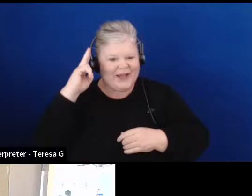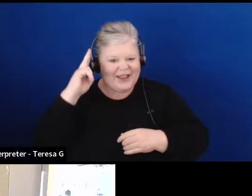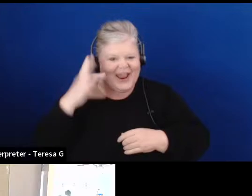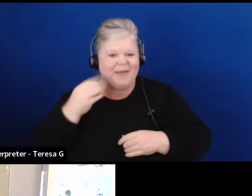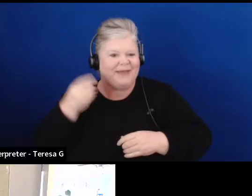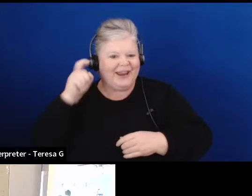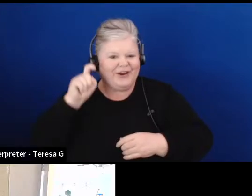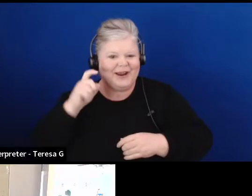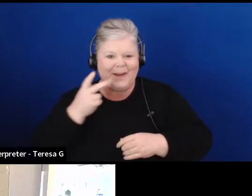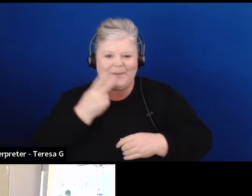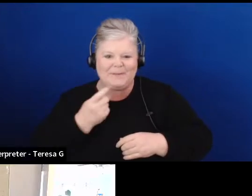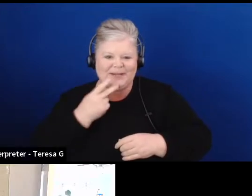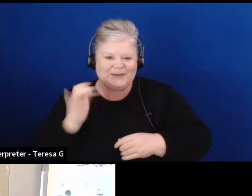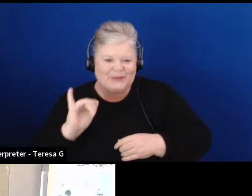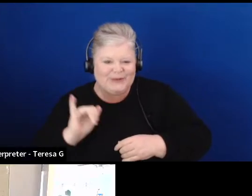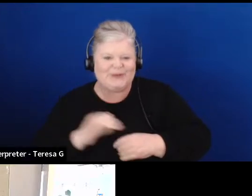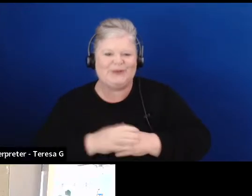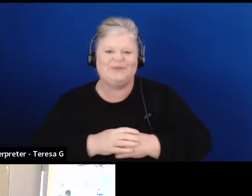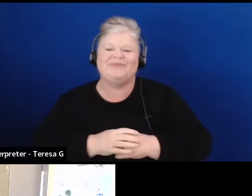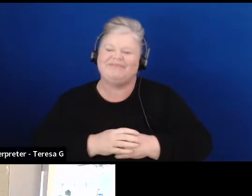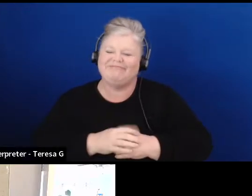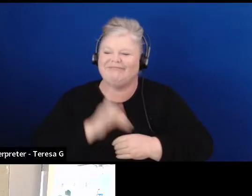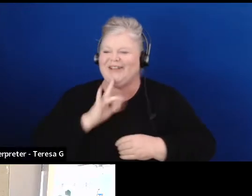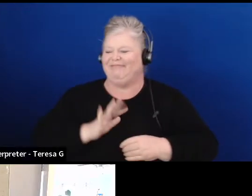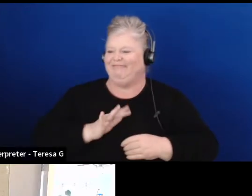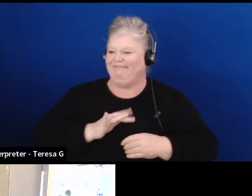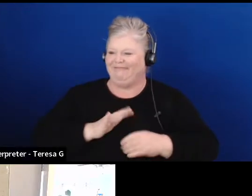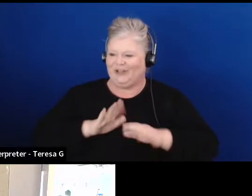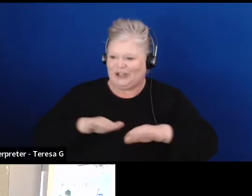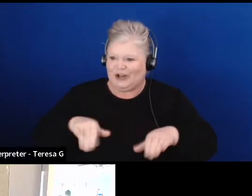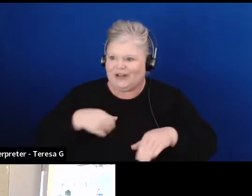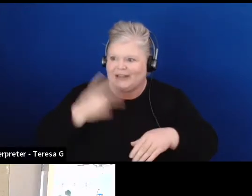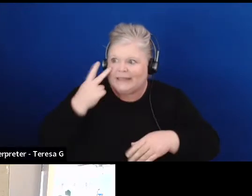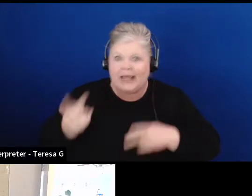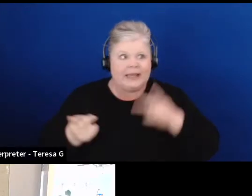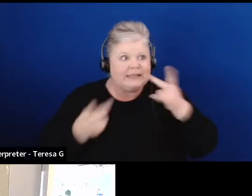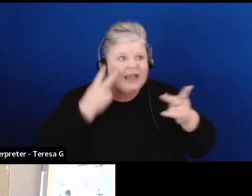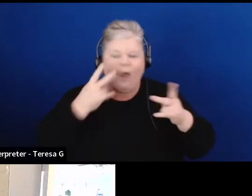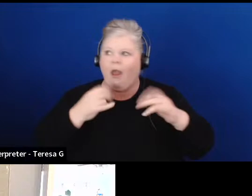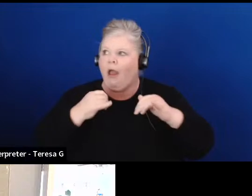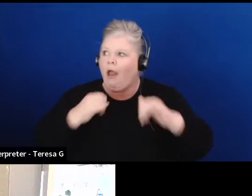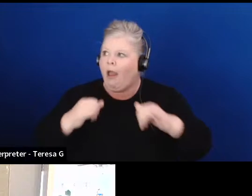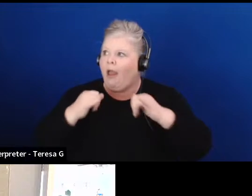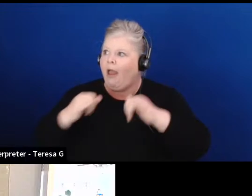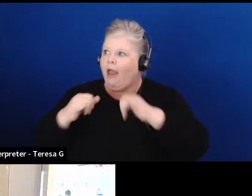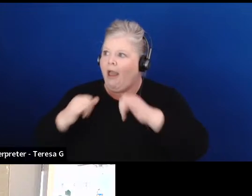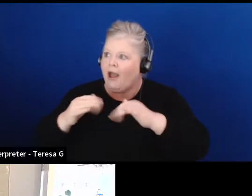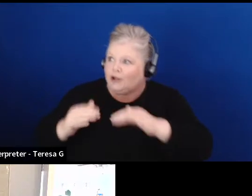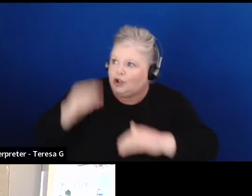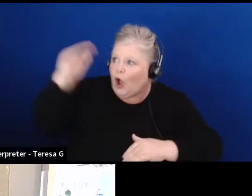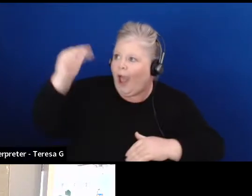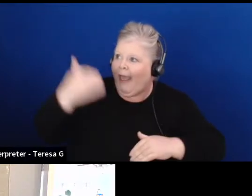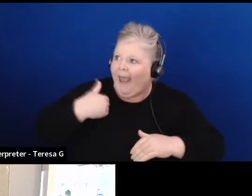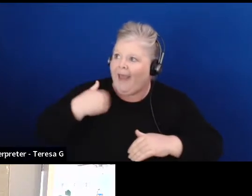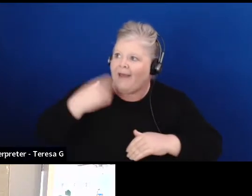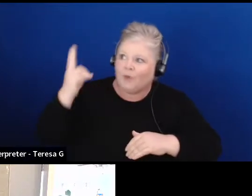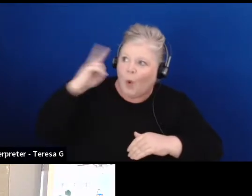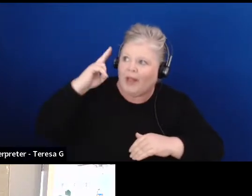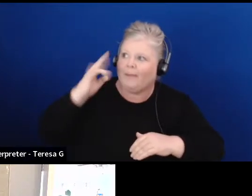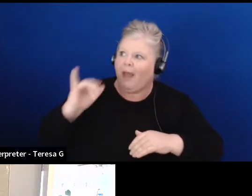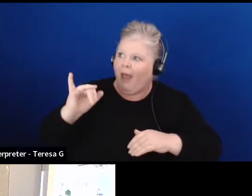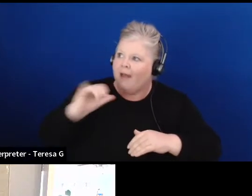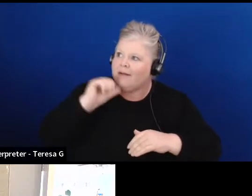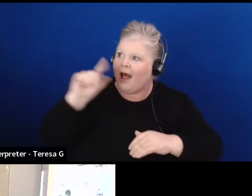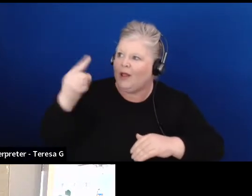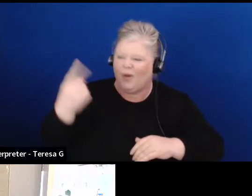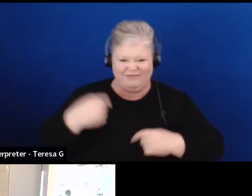what a difference to a child to know, hey, look at all these people like me, big people that have cochlear implants, and they're not alone. I didn't know